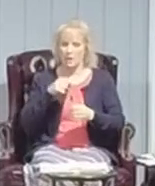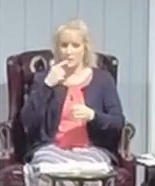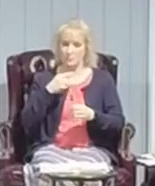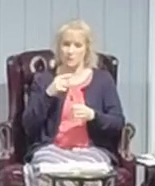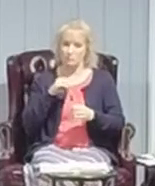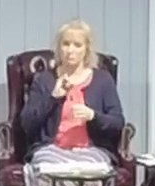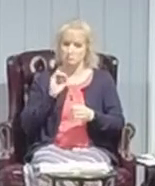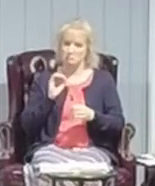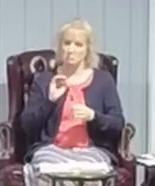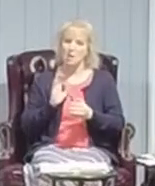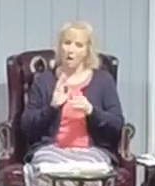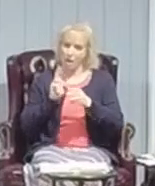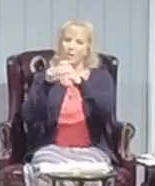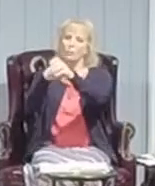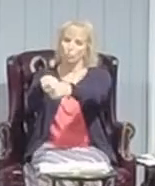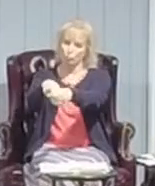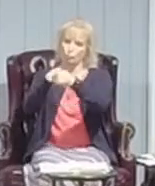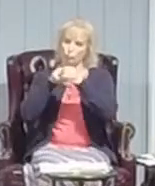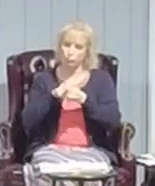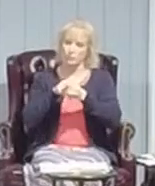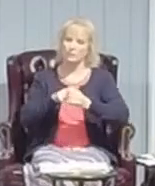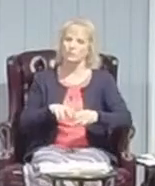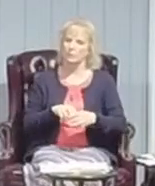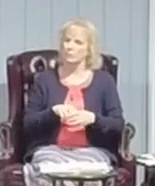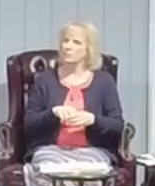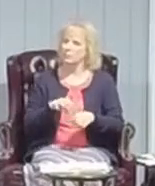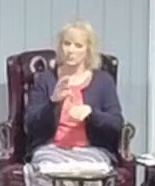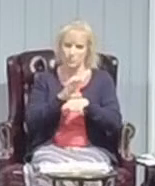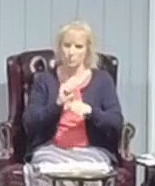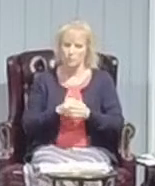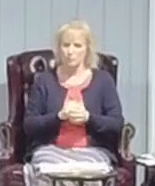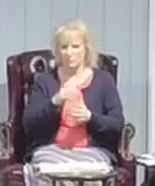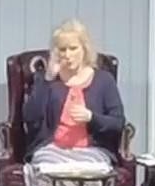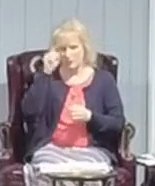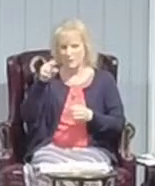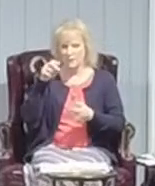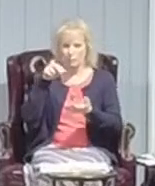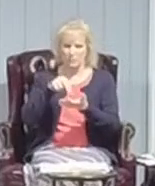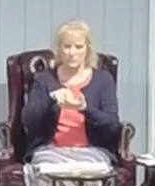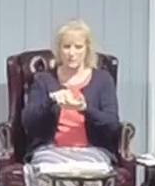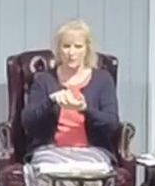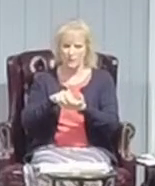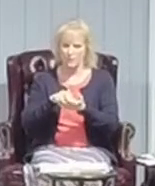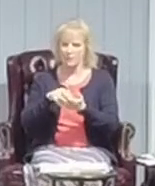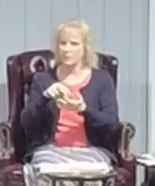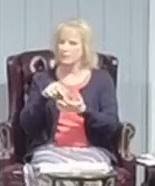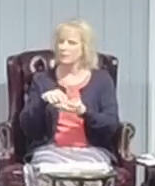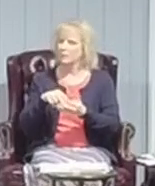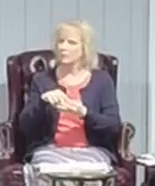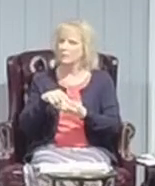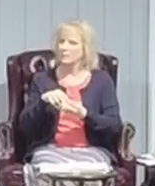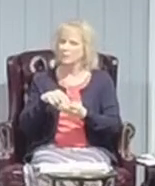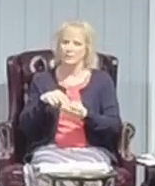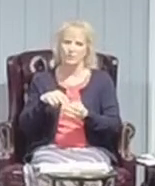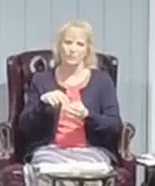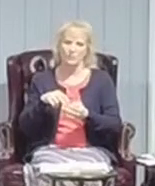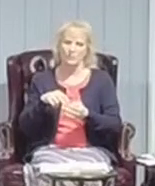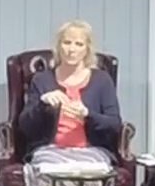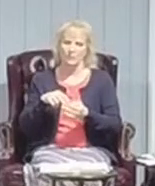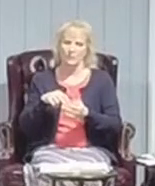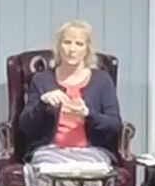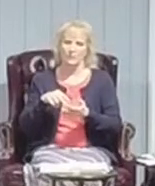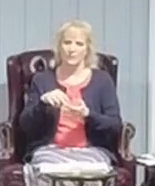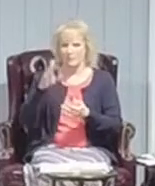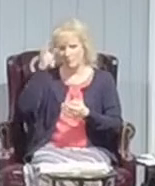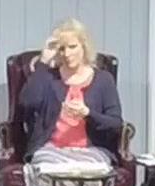him to church. So I went down to pick him up. He's standing outside a phone booth. I know some of you don't even know what a phone booth is